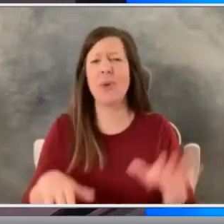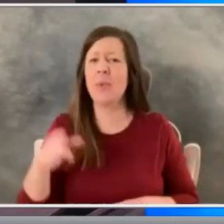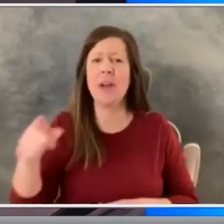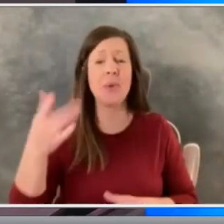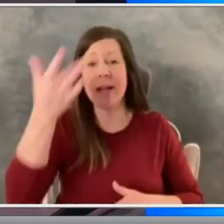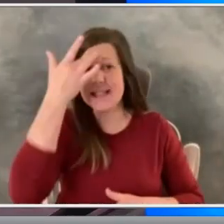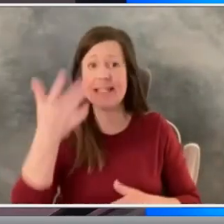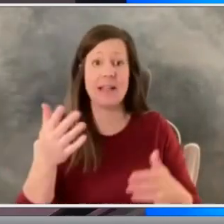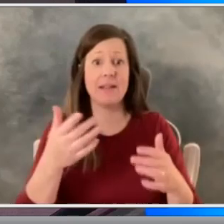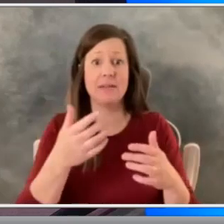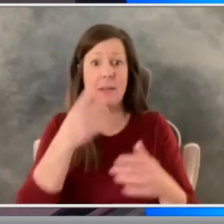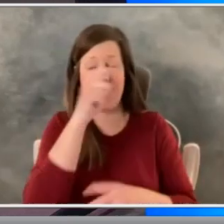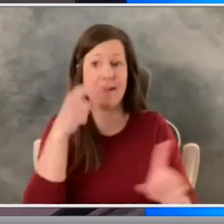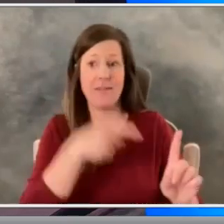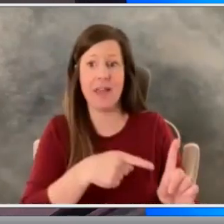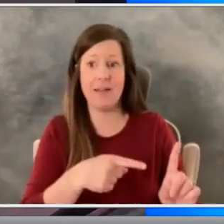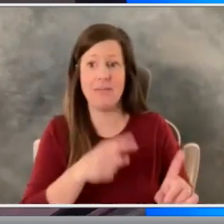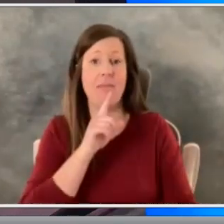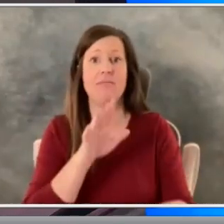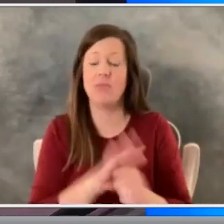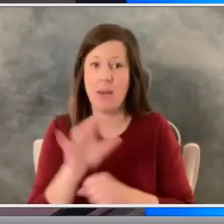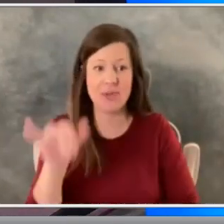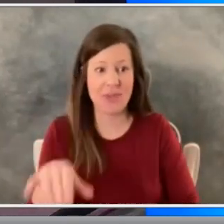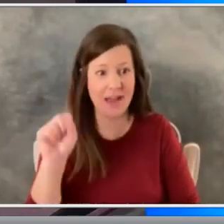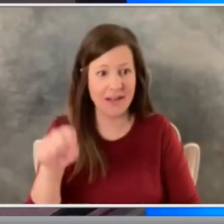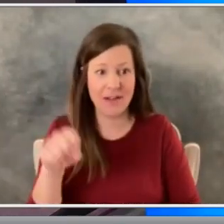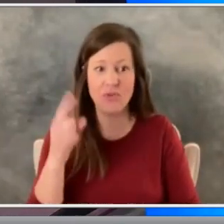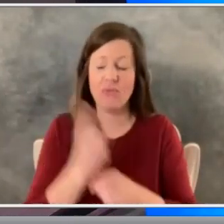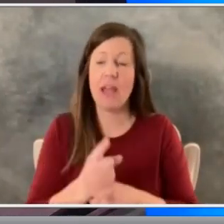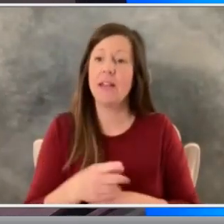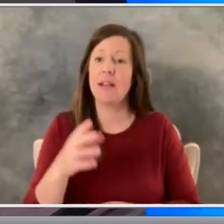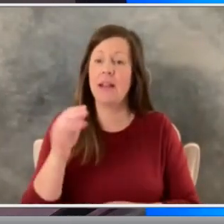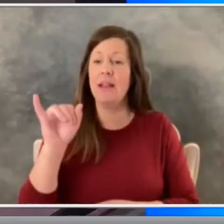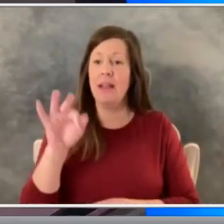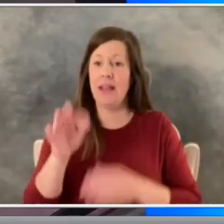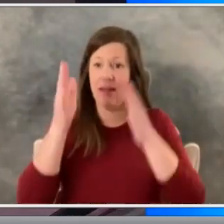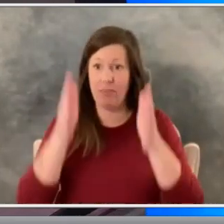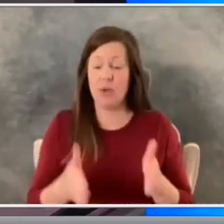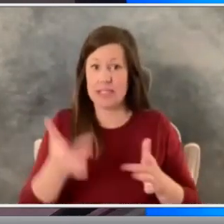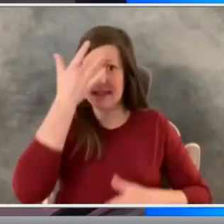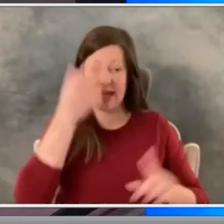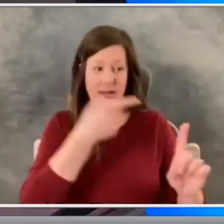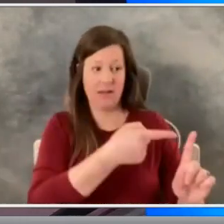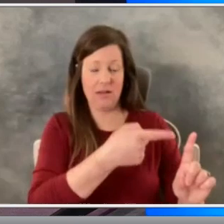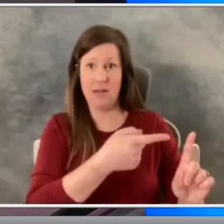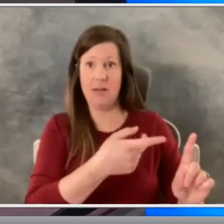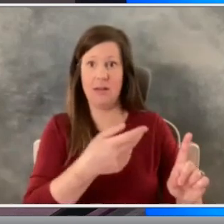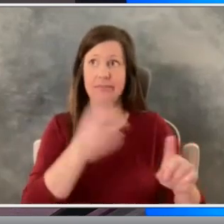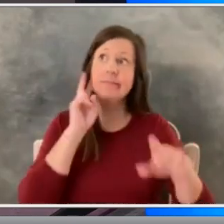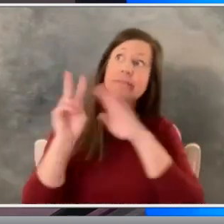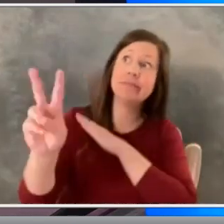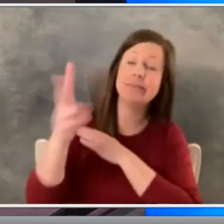them. No. I can promise you that. No one who, if the person who has the disease had a crystal ball and could have seen this, I'm